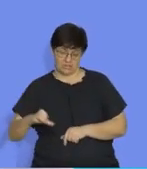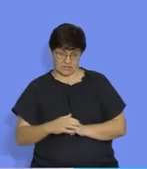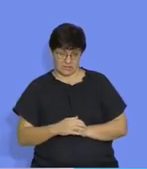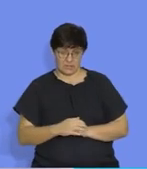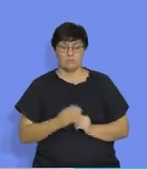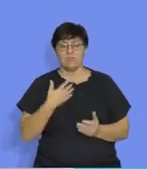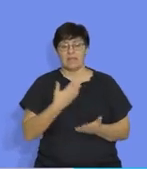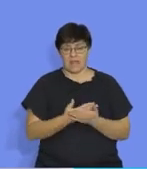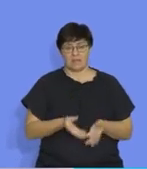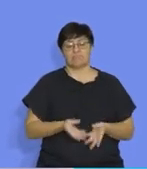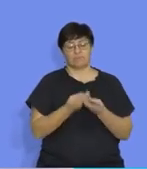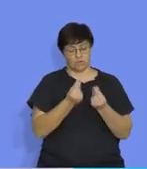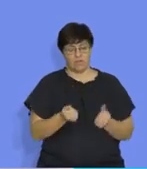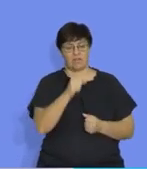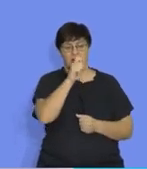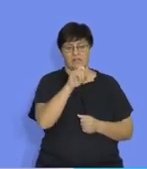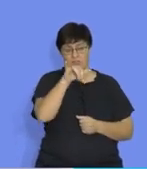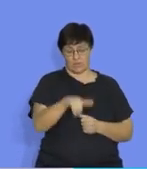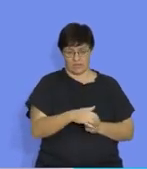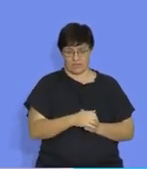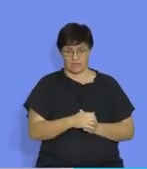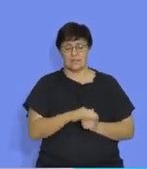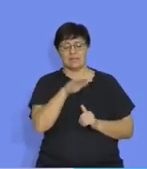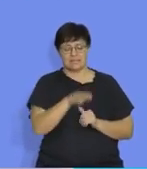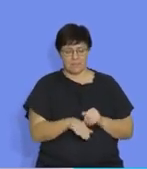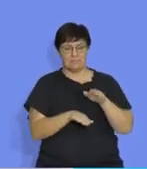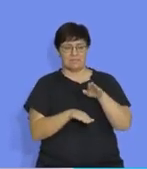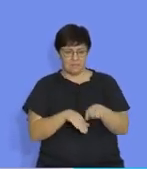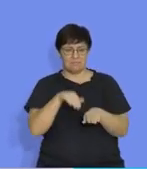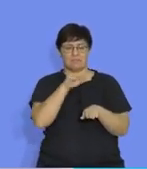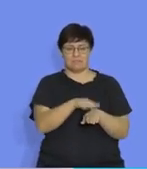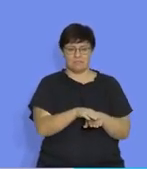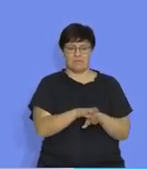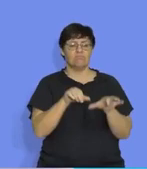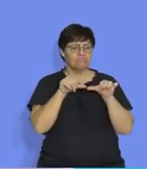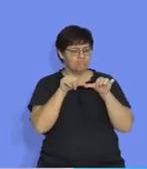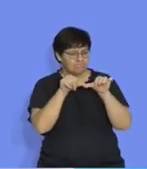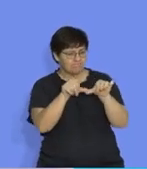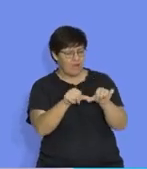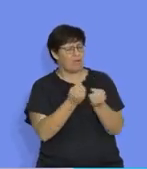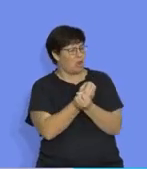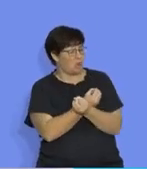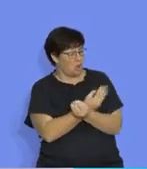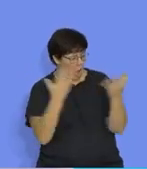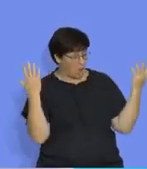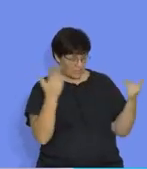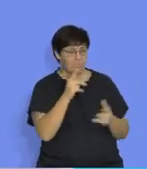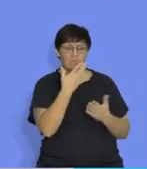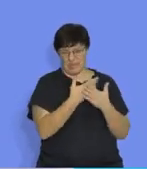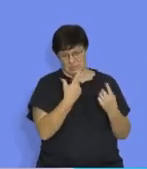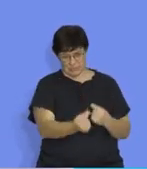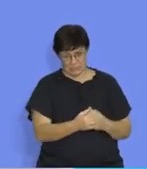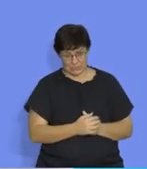sequence in order to solve for x and y. I'm going to go through it step by step. Please just stay with me. I know it's a lot, but you've got